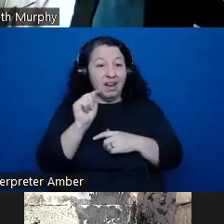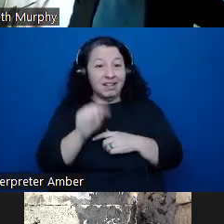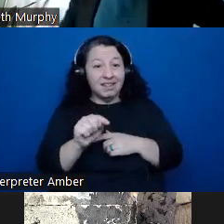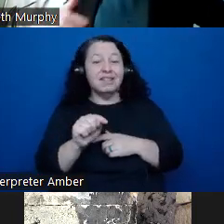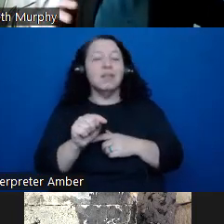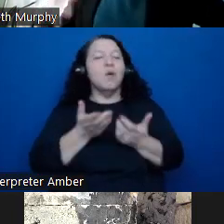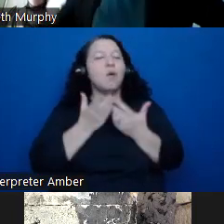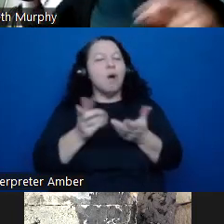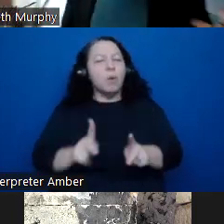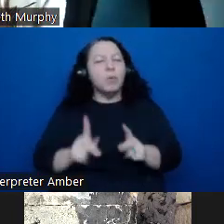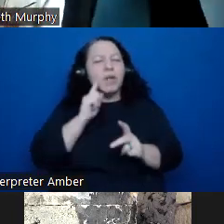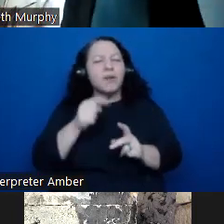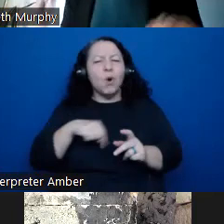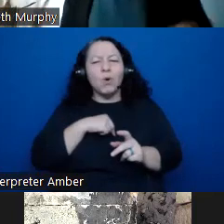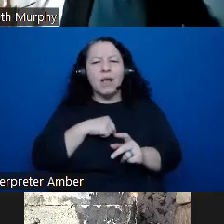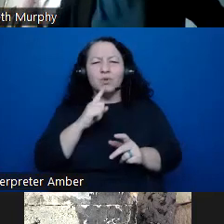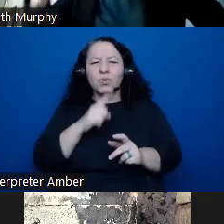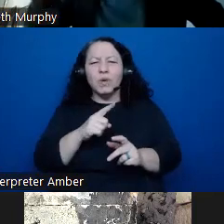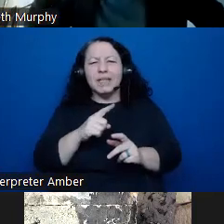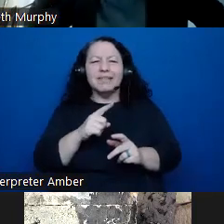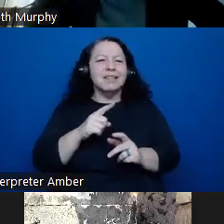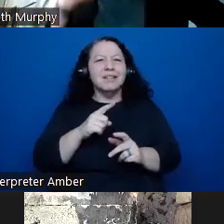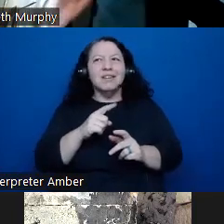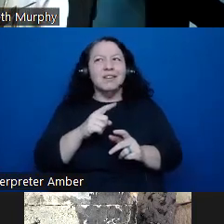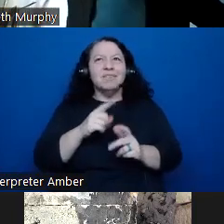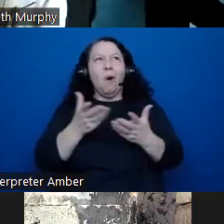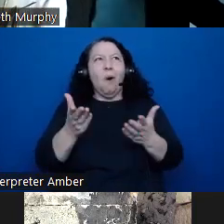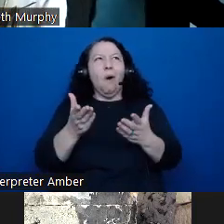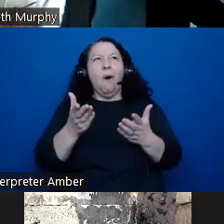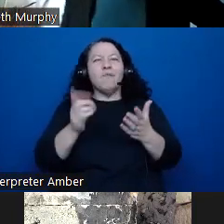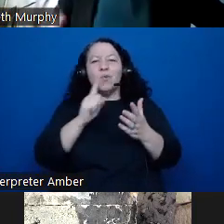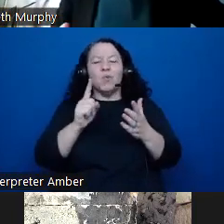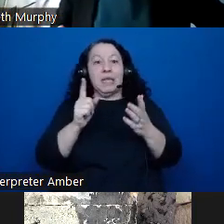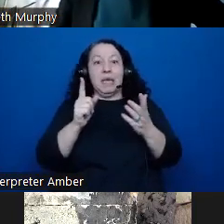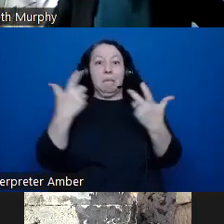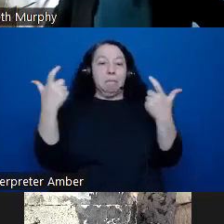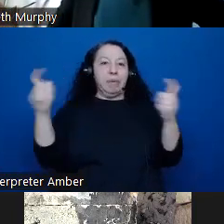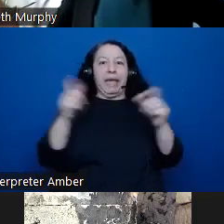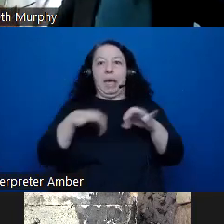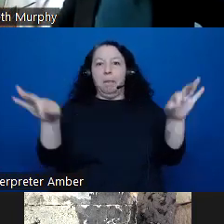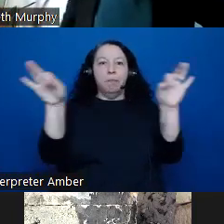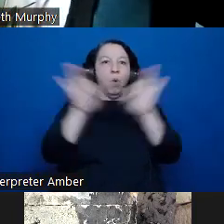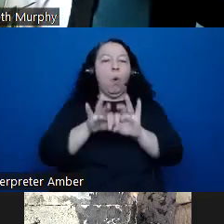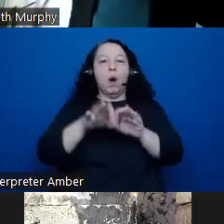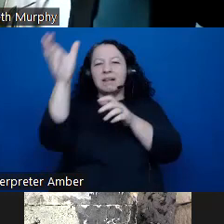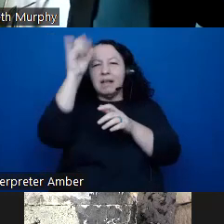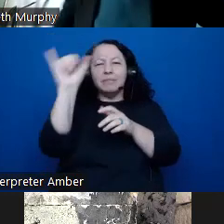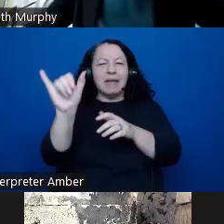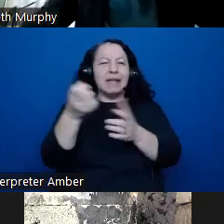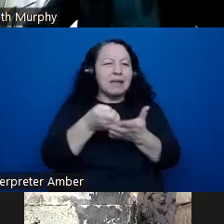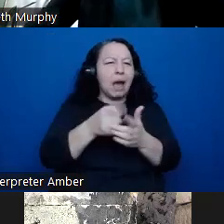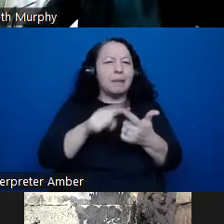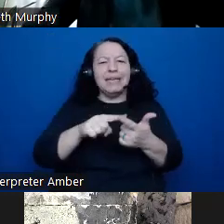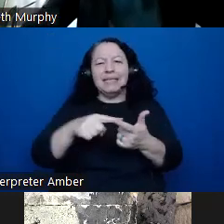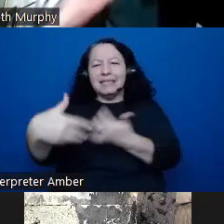really rather grand and abstract concepts like economy, society, and